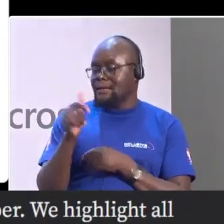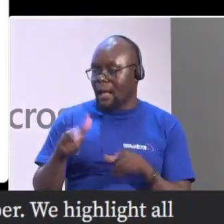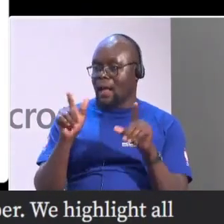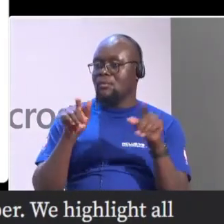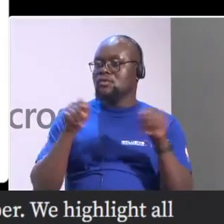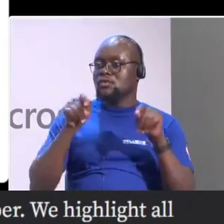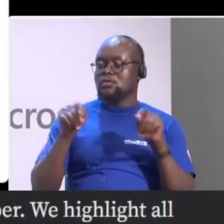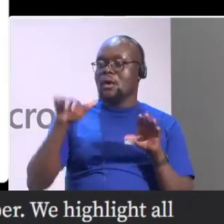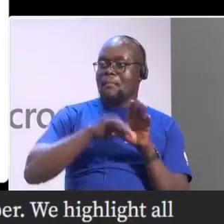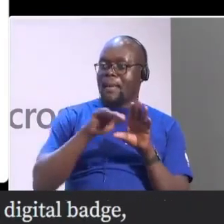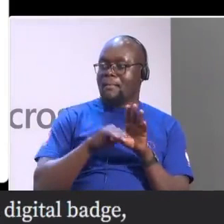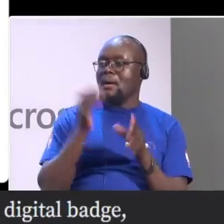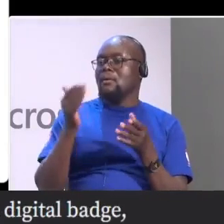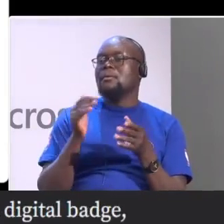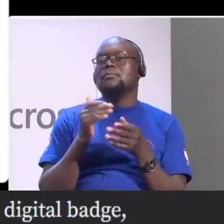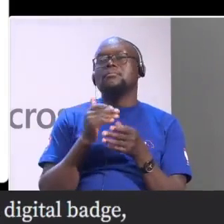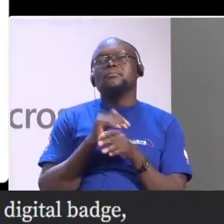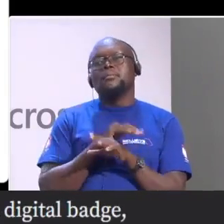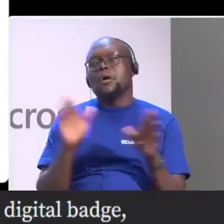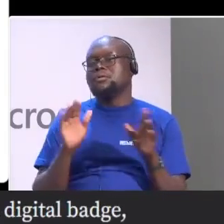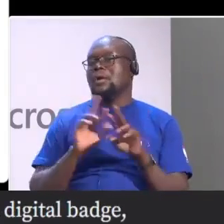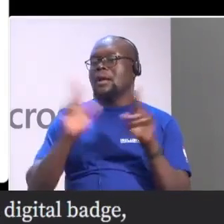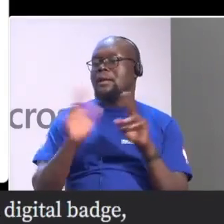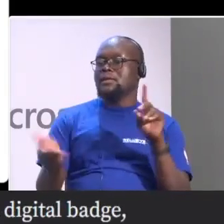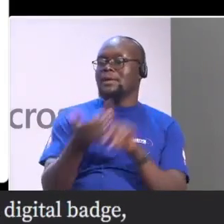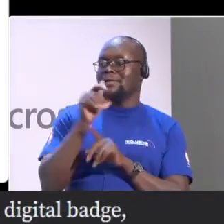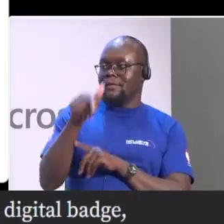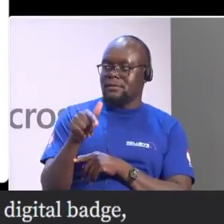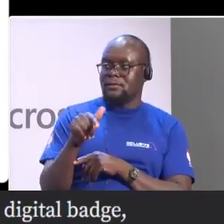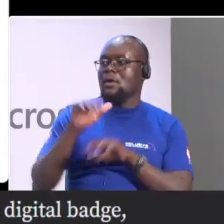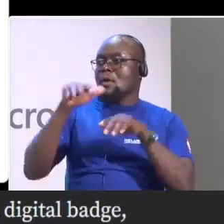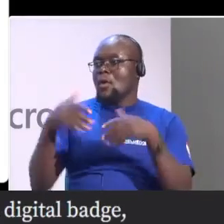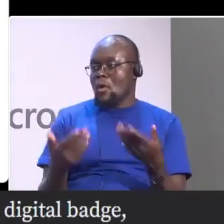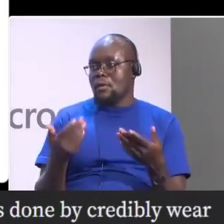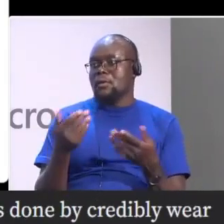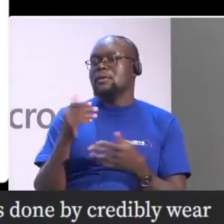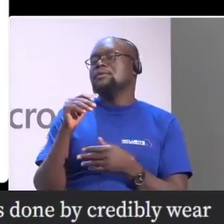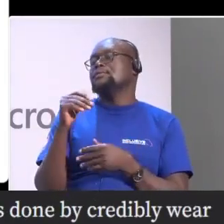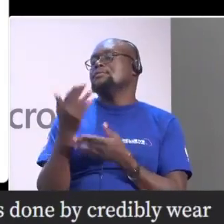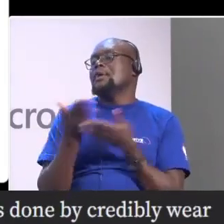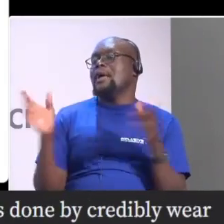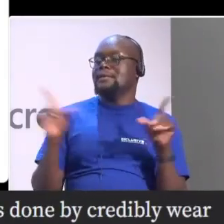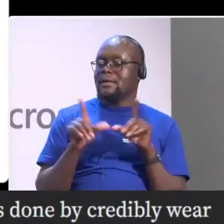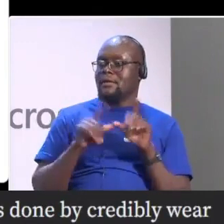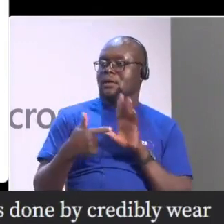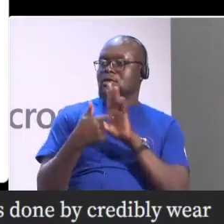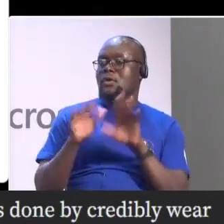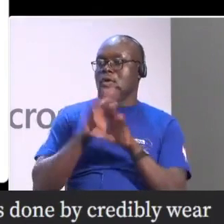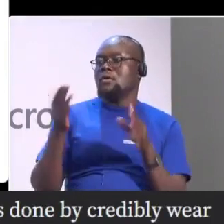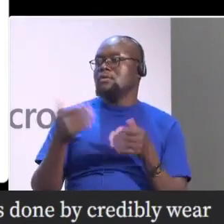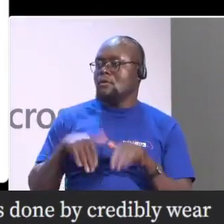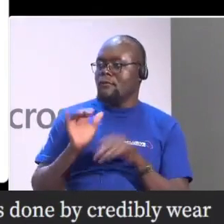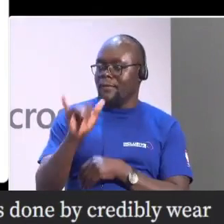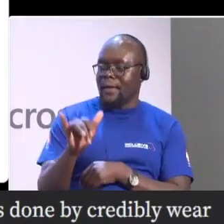control a member who may not be acting in good faith. Or if it's a certification holder that chose not to keep up